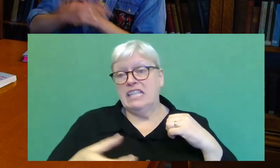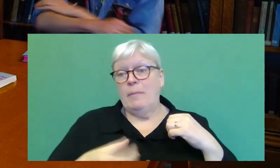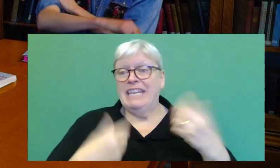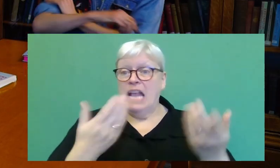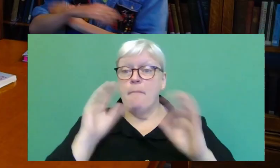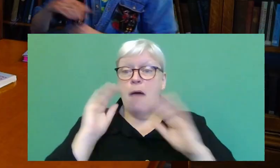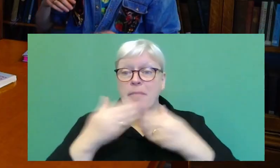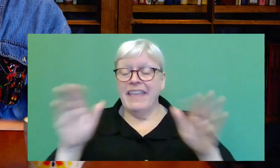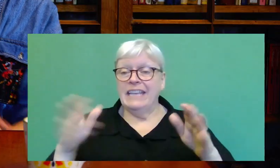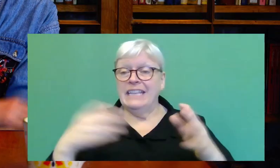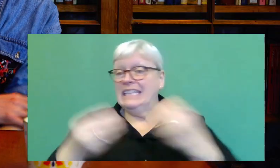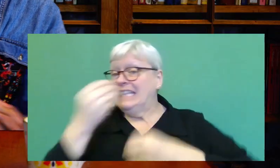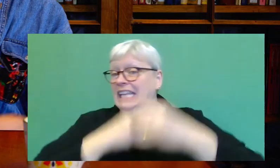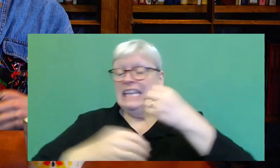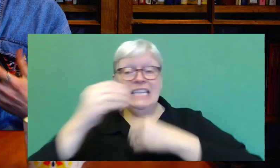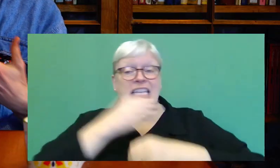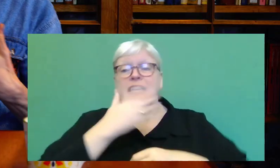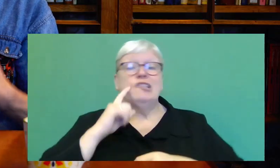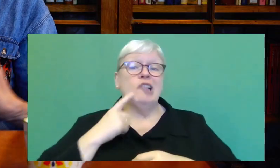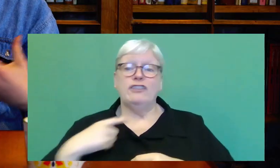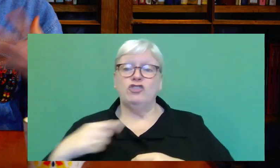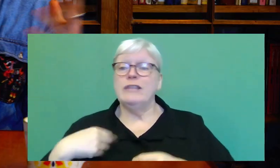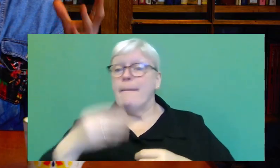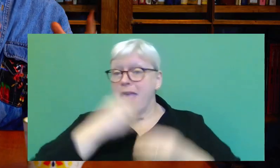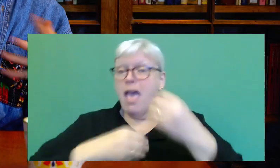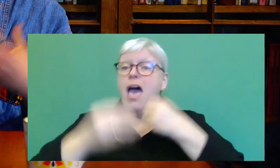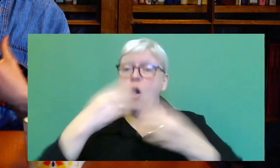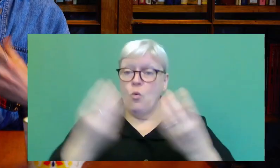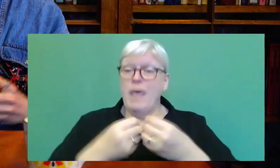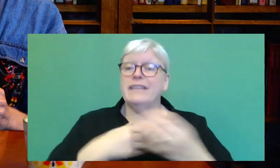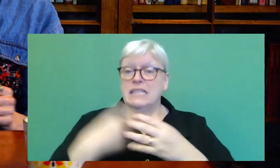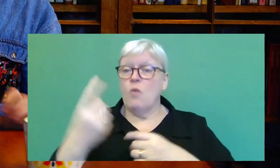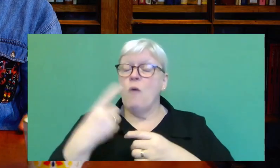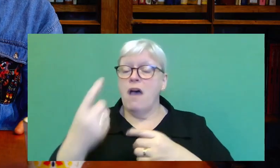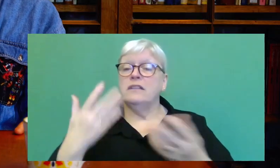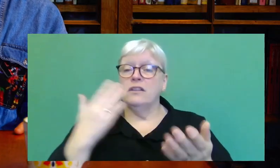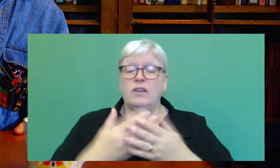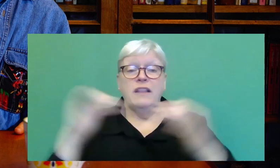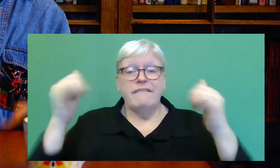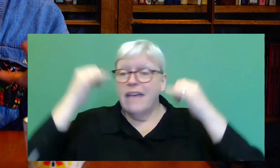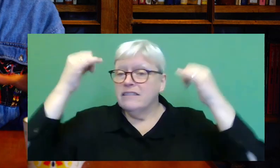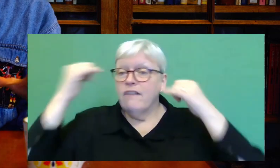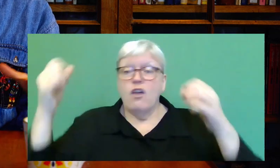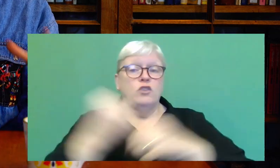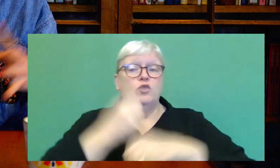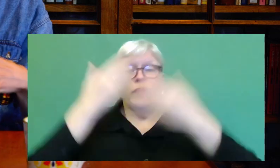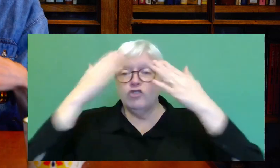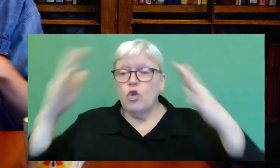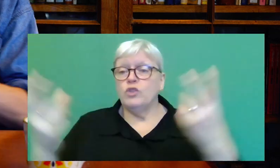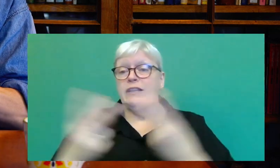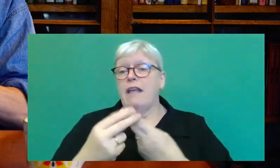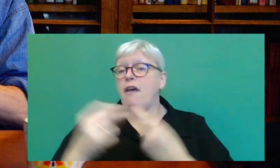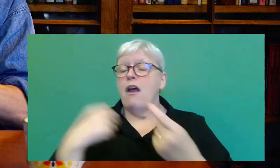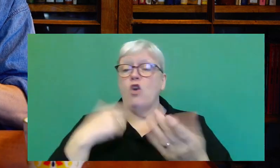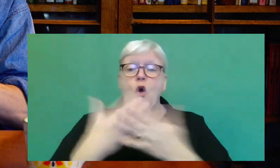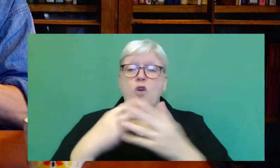with someone. And often, whether you're at a festival or you're doing a show together or you're on a tour or something, it's